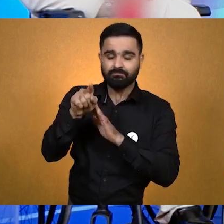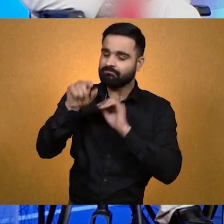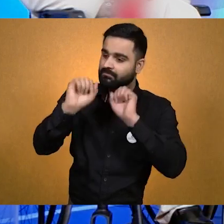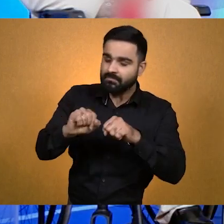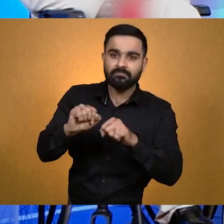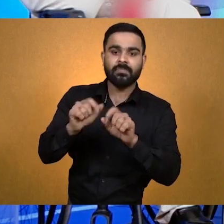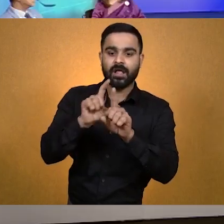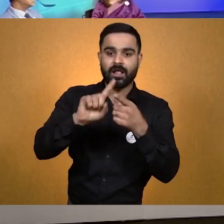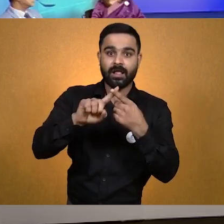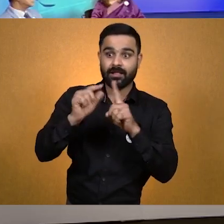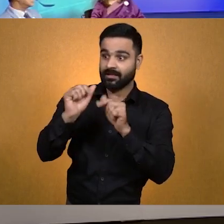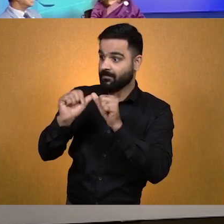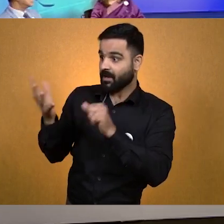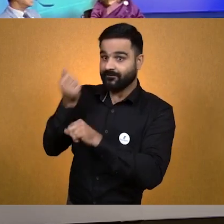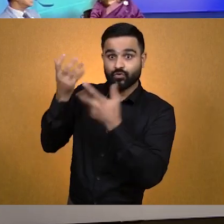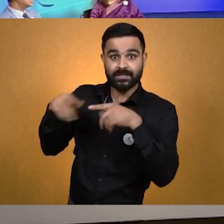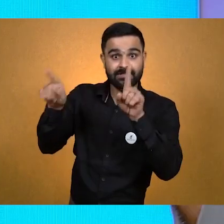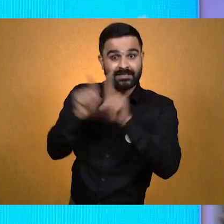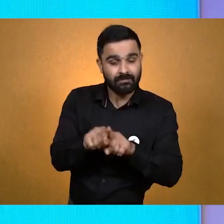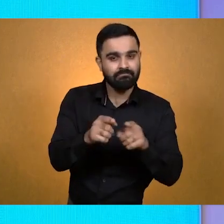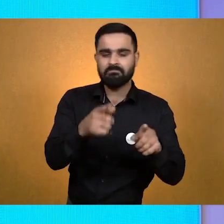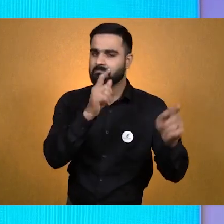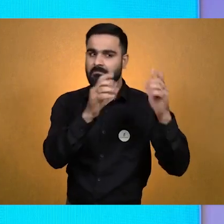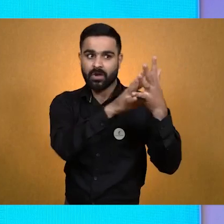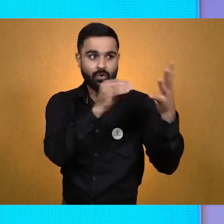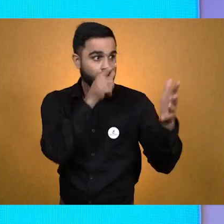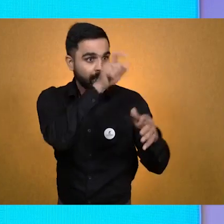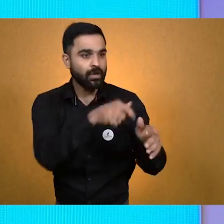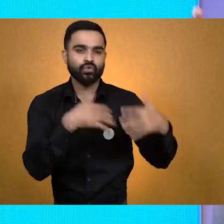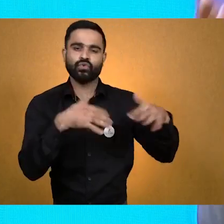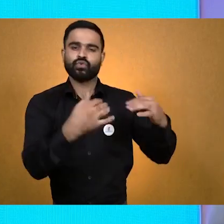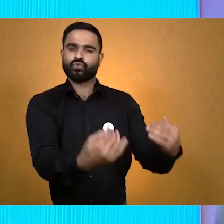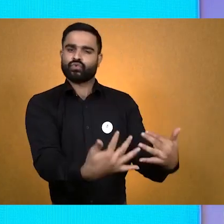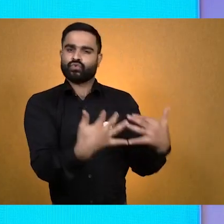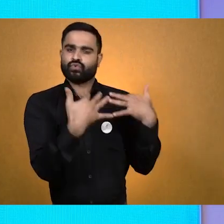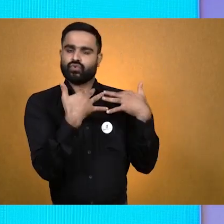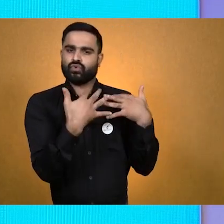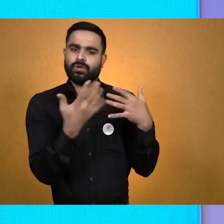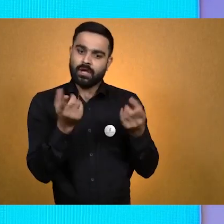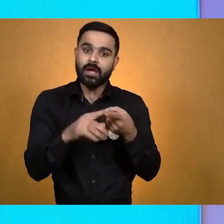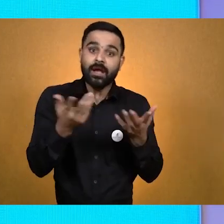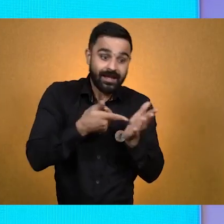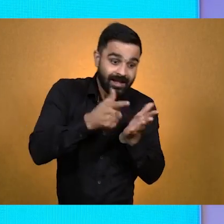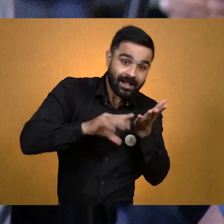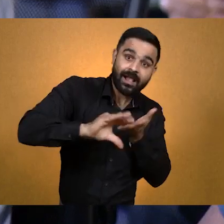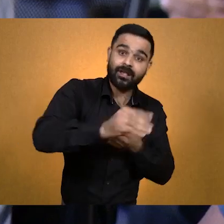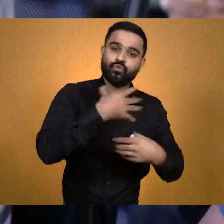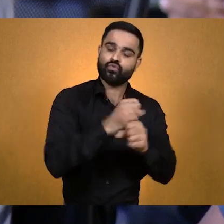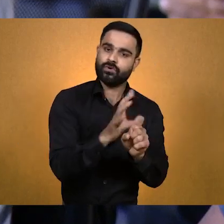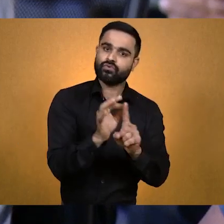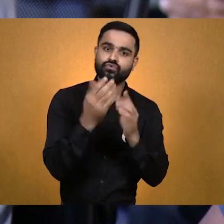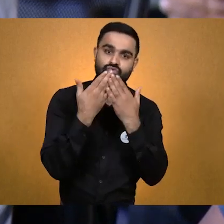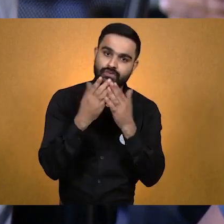probably where Deepa reached. And yes, like, this is the kind of a role model, the inspirations that we need, but it needs to happen at the grassroots level, at